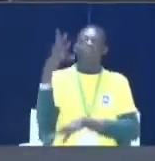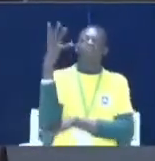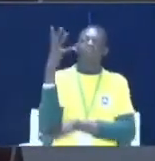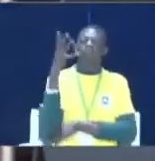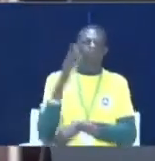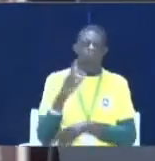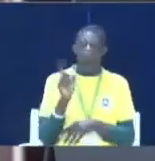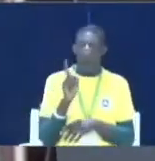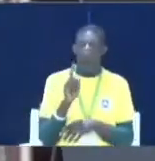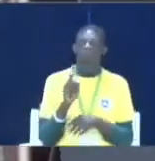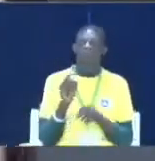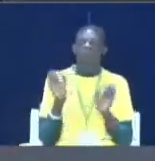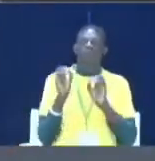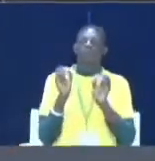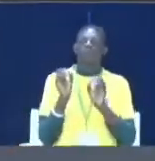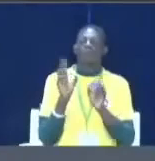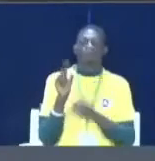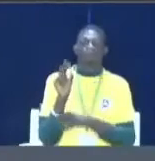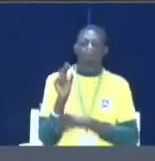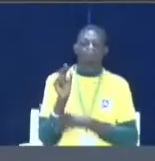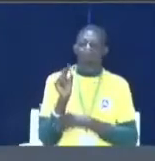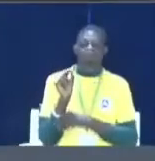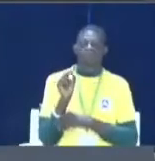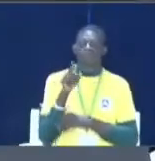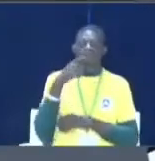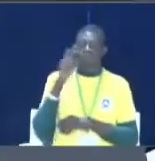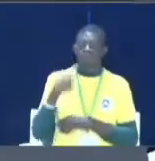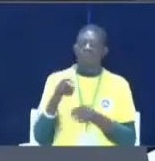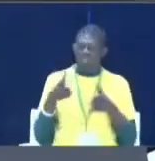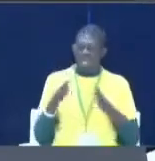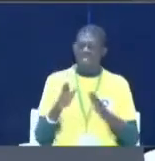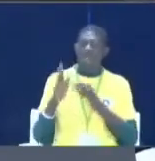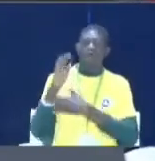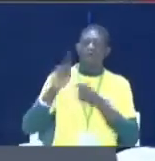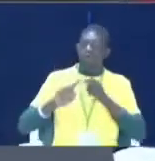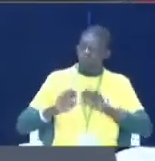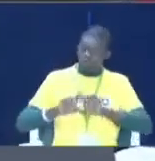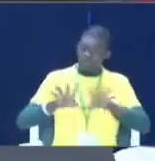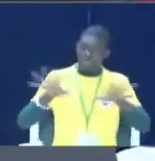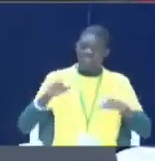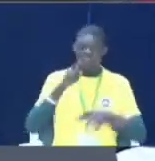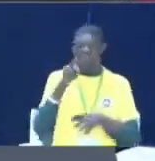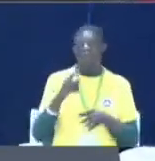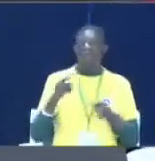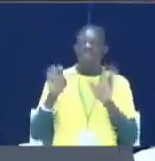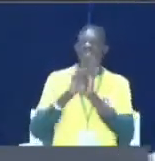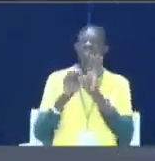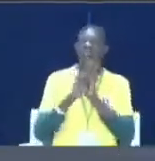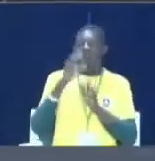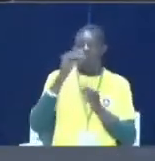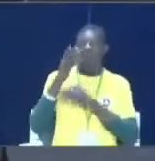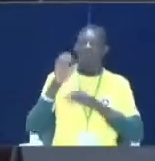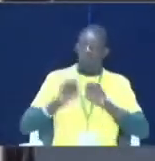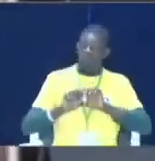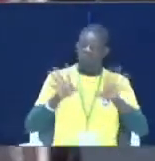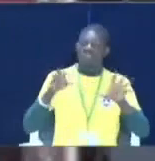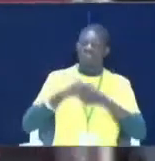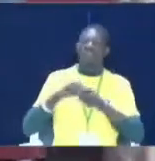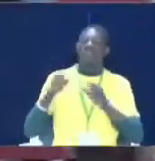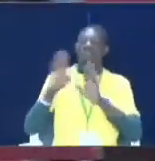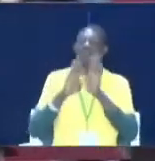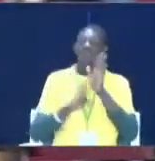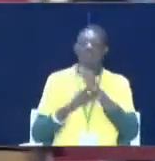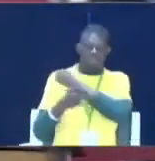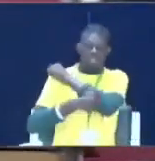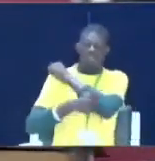No! You must allow God stretch you. Examples of men God stretched in the Bible. Abraham.